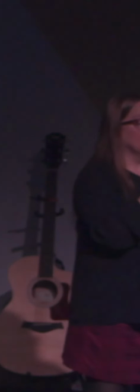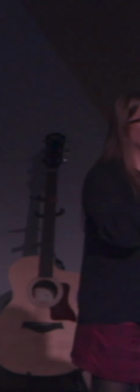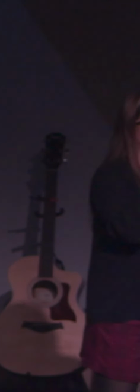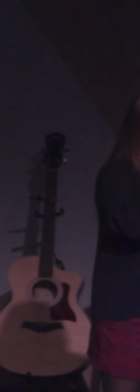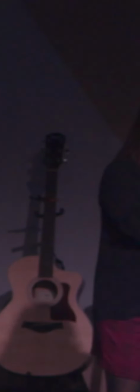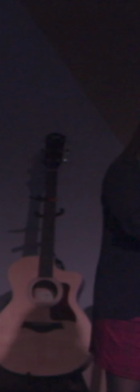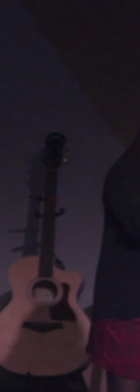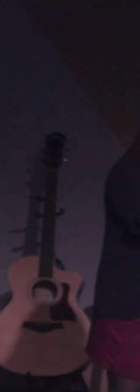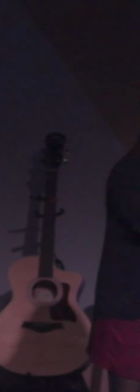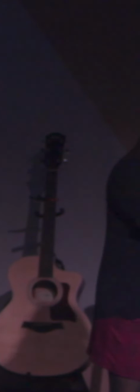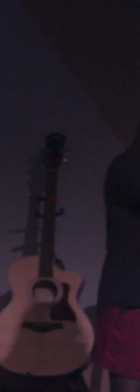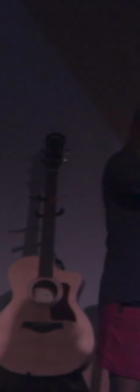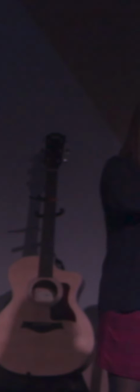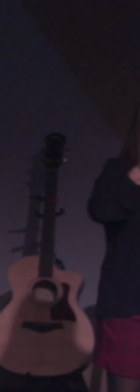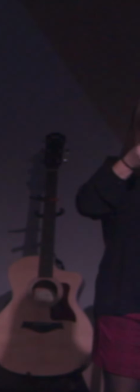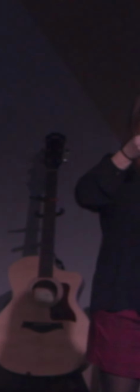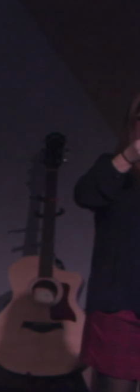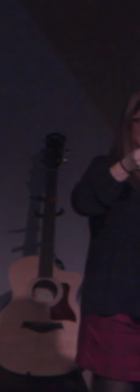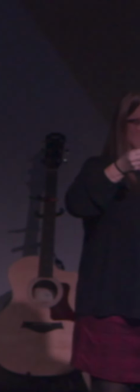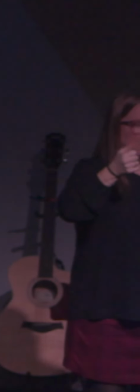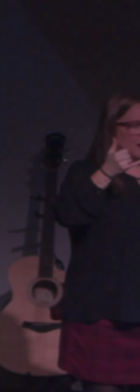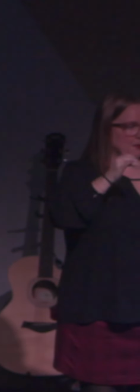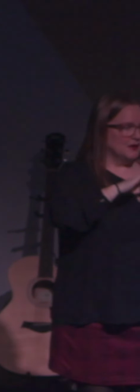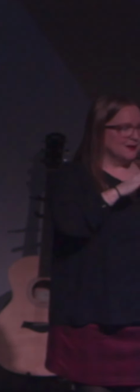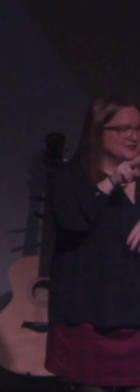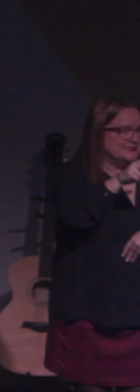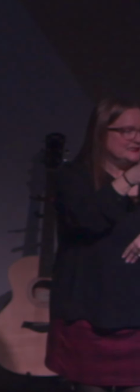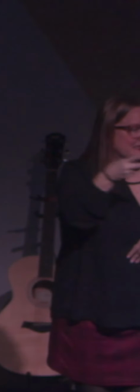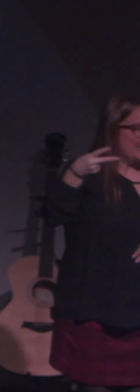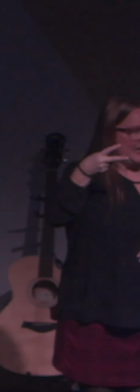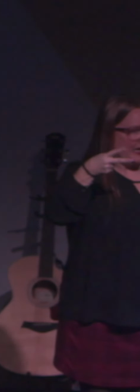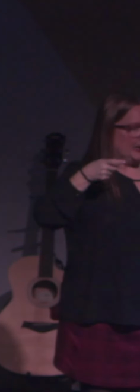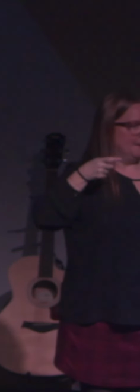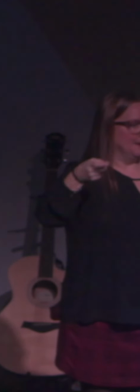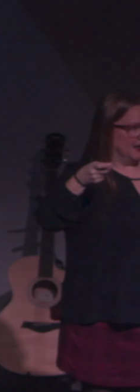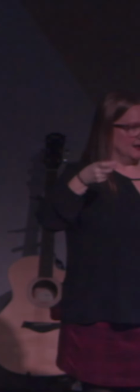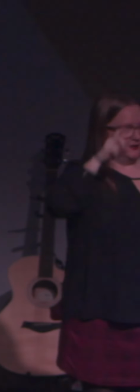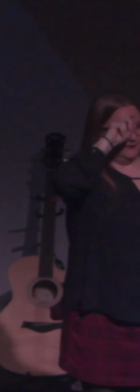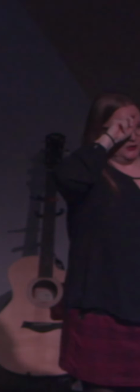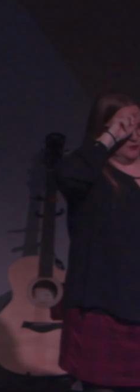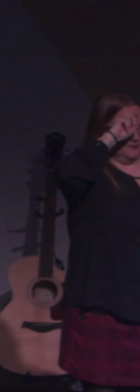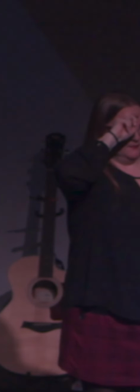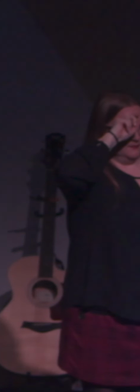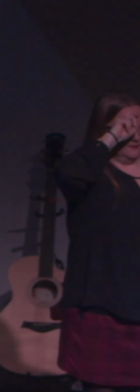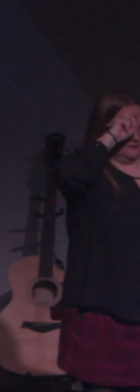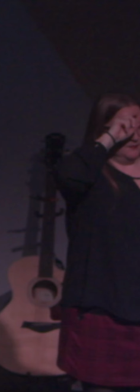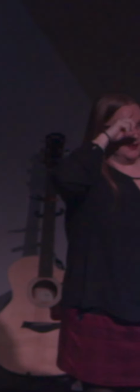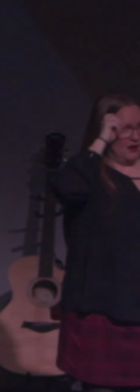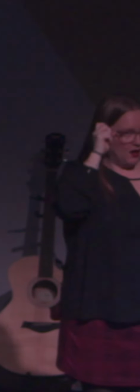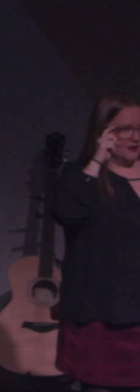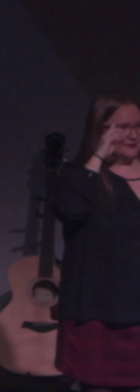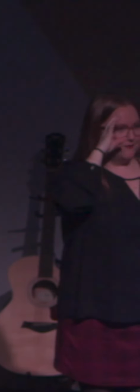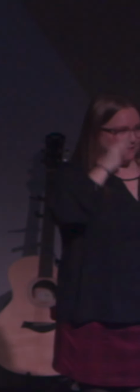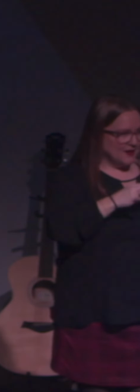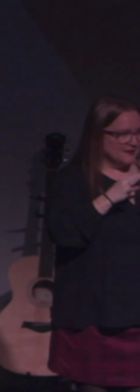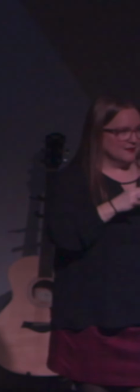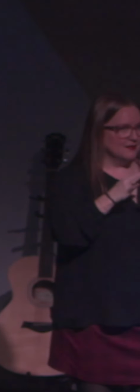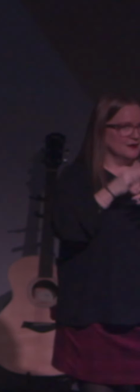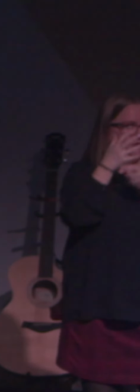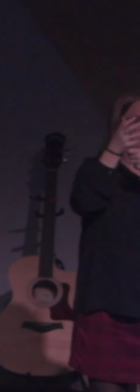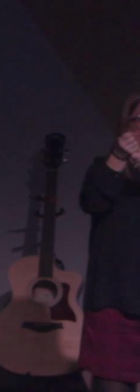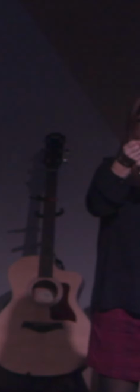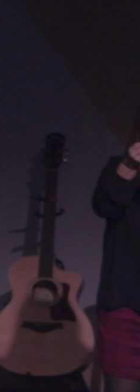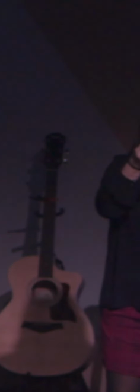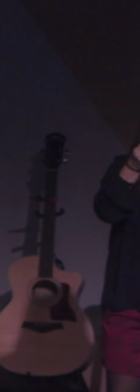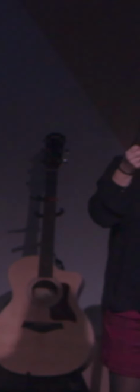prison, and he's now second in command of Egypt. And because of his faithfulness, because of his trust that